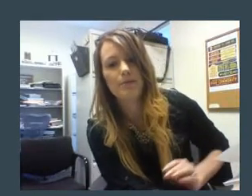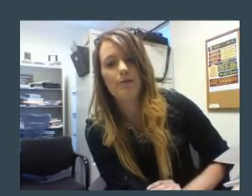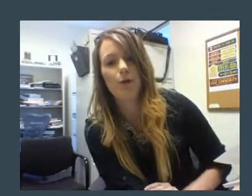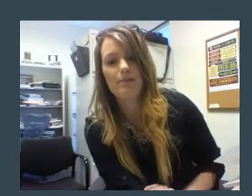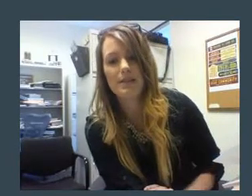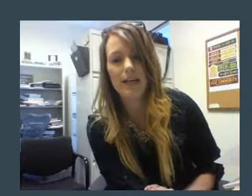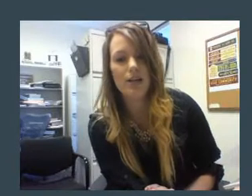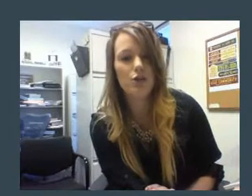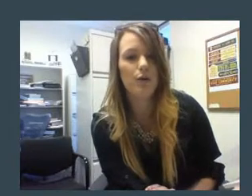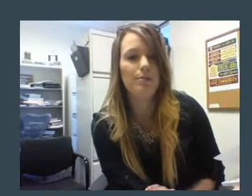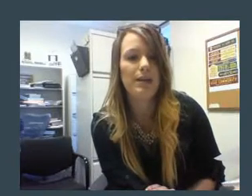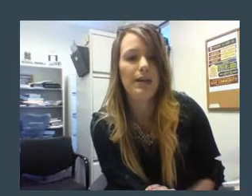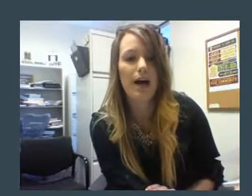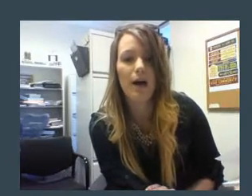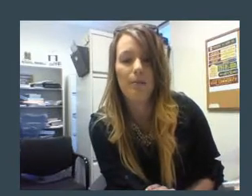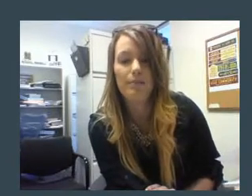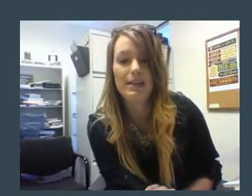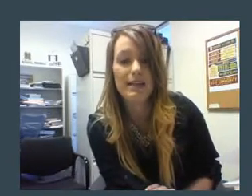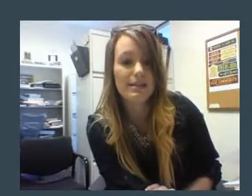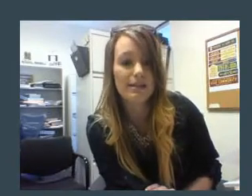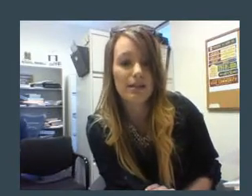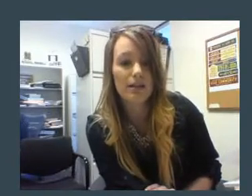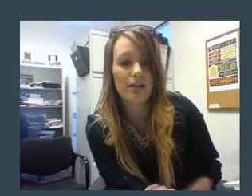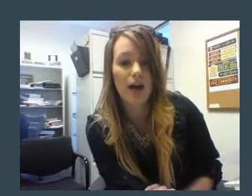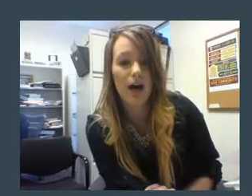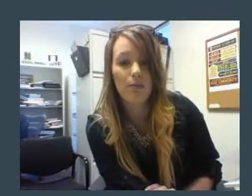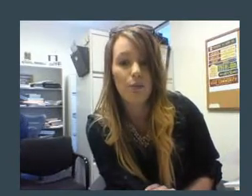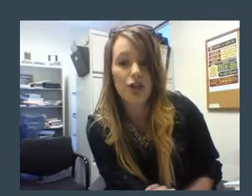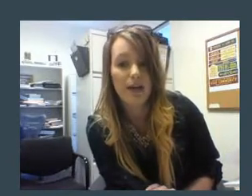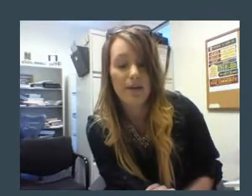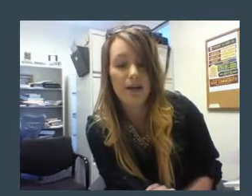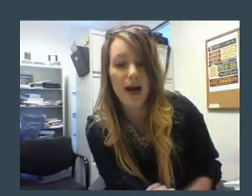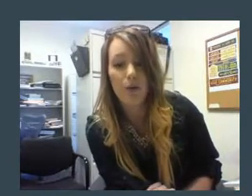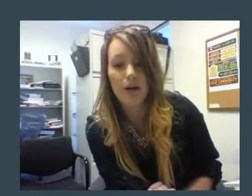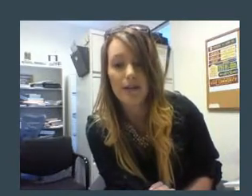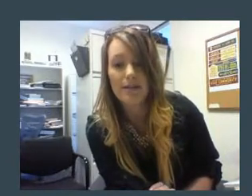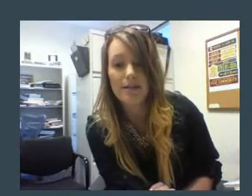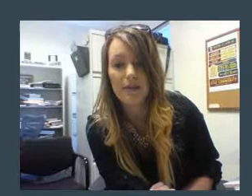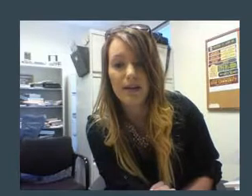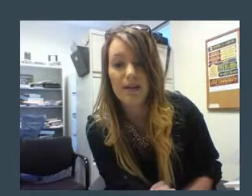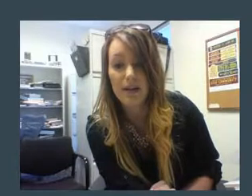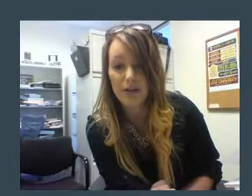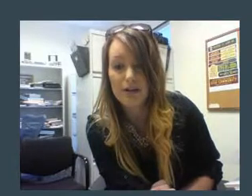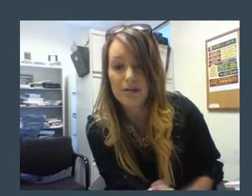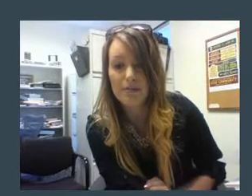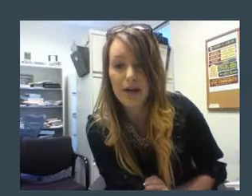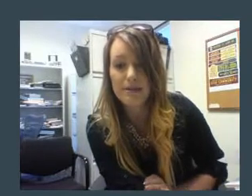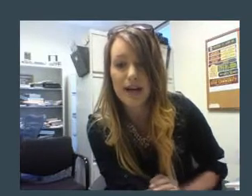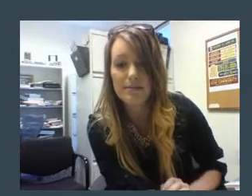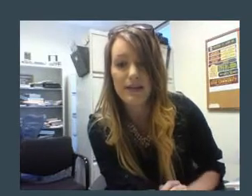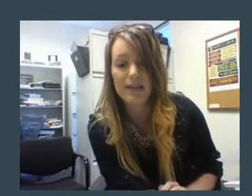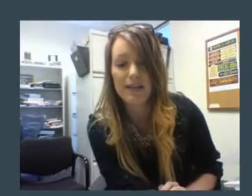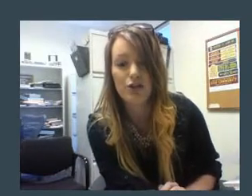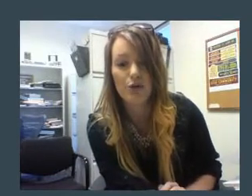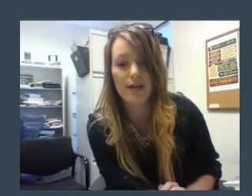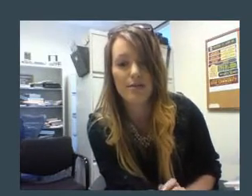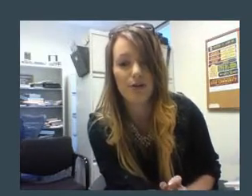examples of morphemes in English would be dis, which can mean not or can mean something different. Sometimes it